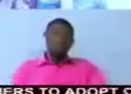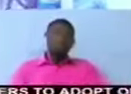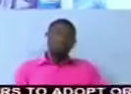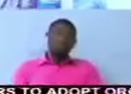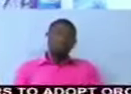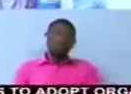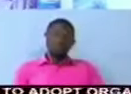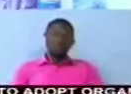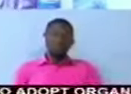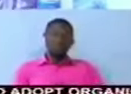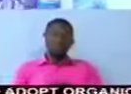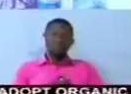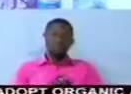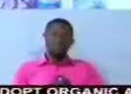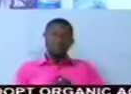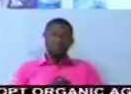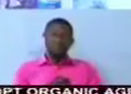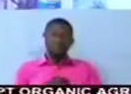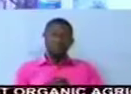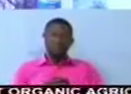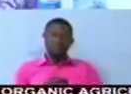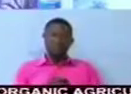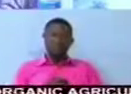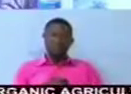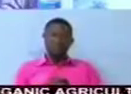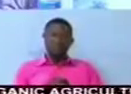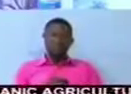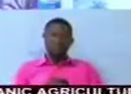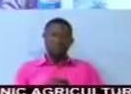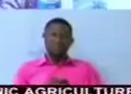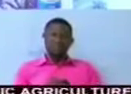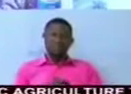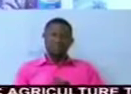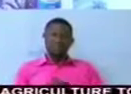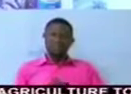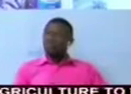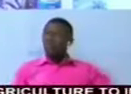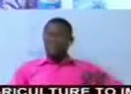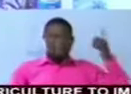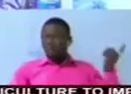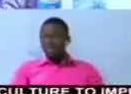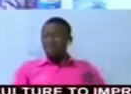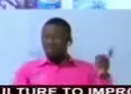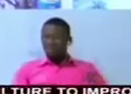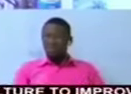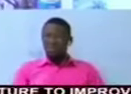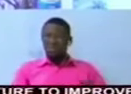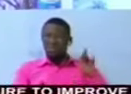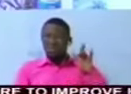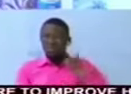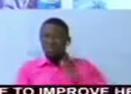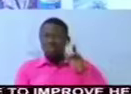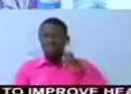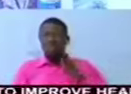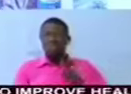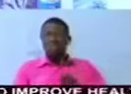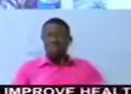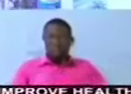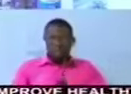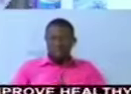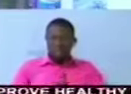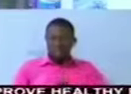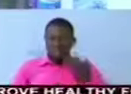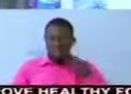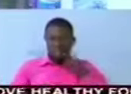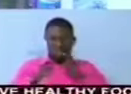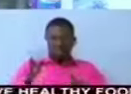tollok kanamam noonu ba am lu accident bu metti boobu. Until he was beaten until it touches his private part to that level. Ñu dem